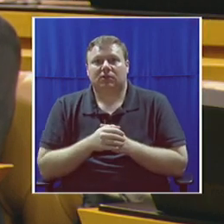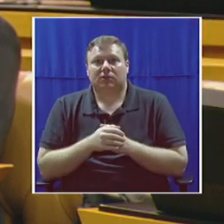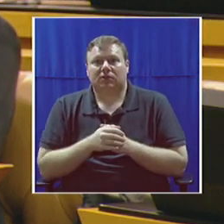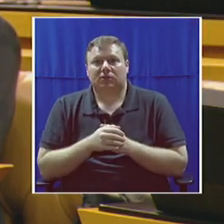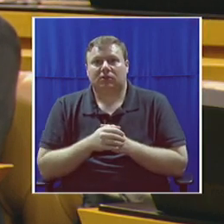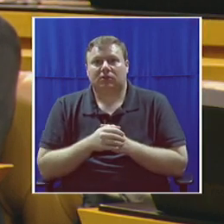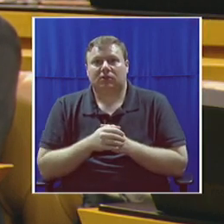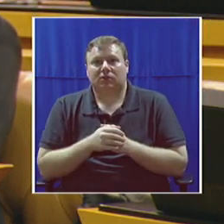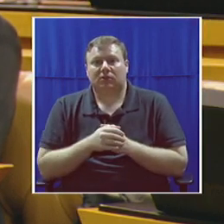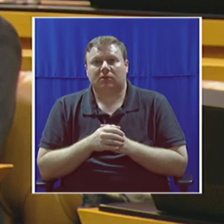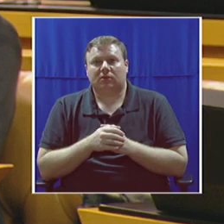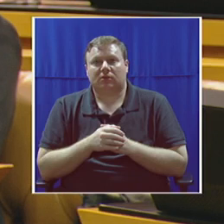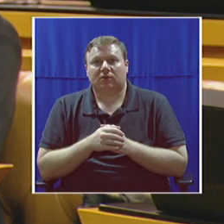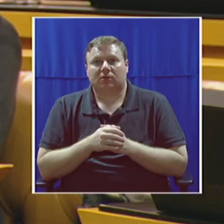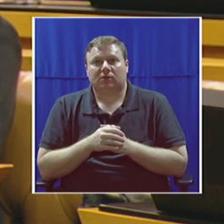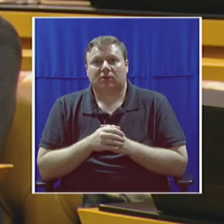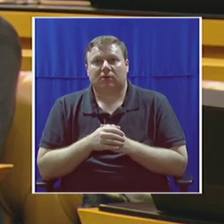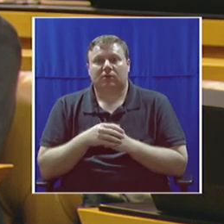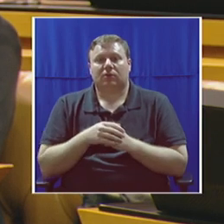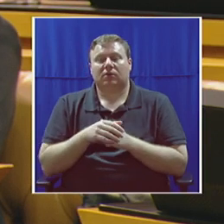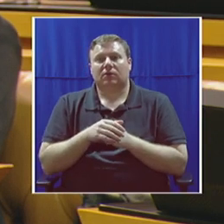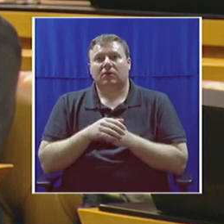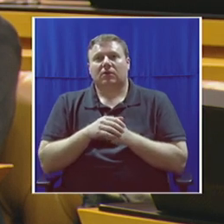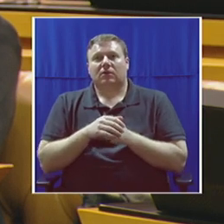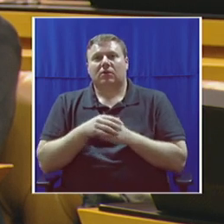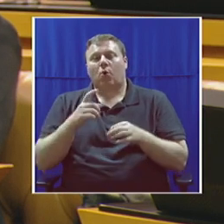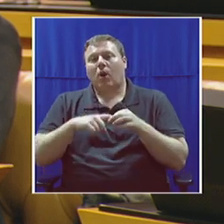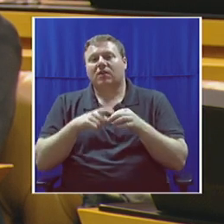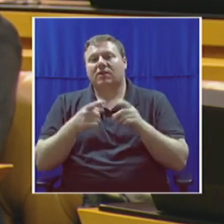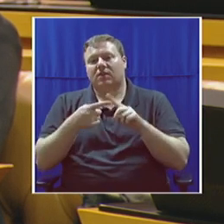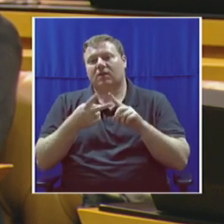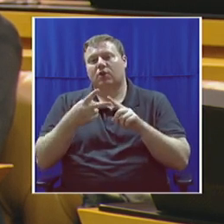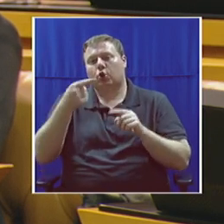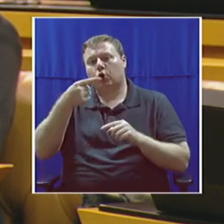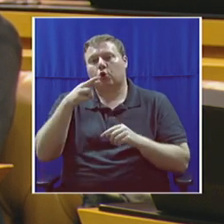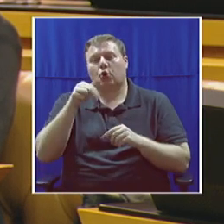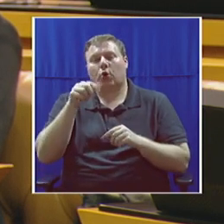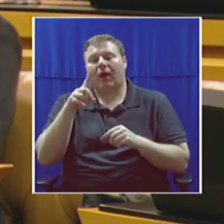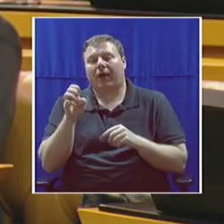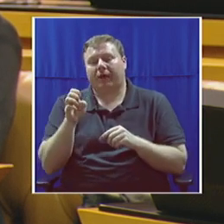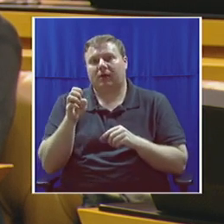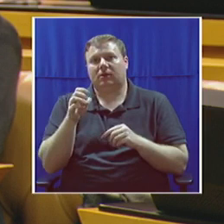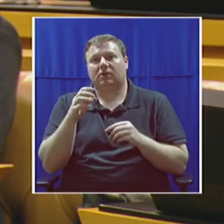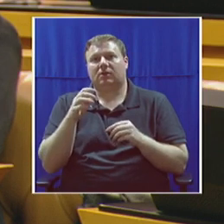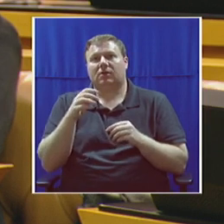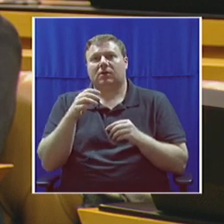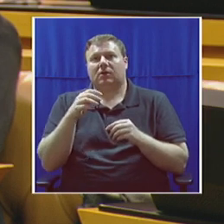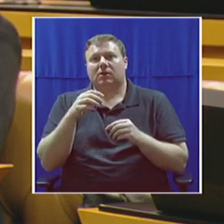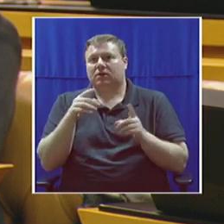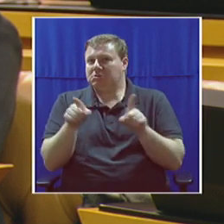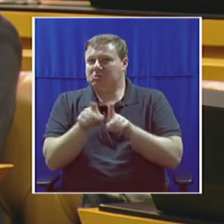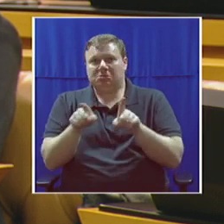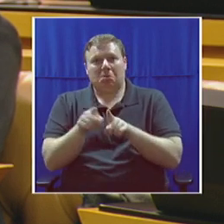and qualities of strategic stock that South Africa maintains uh since